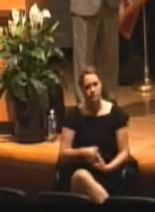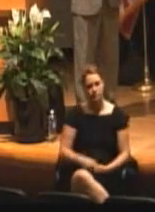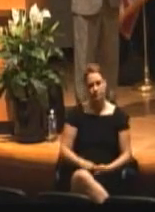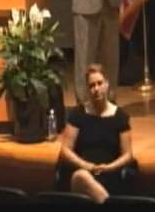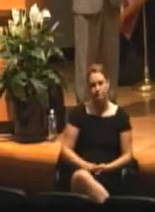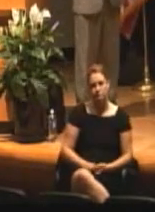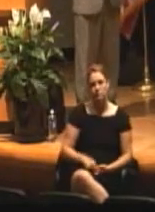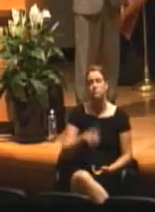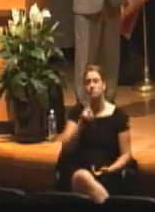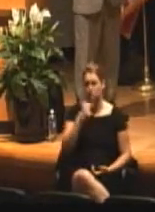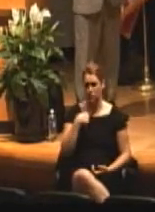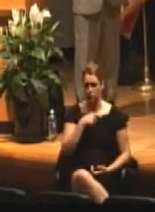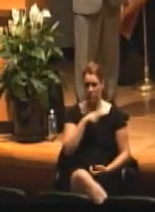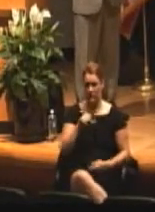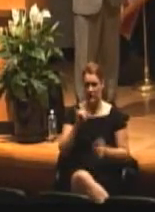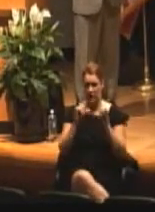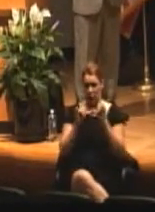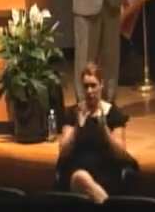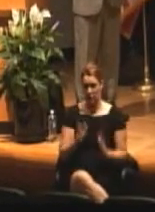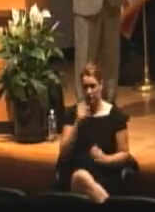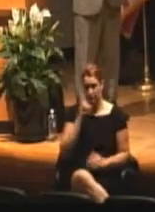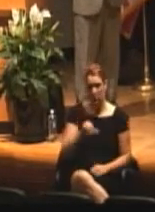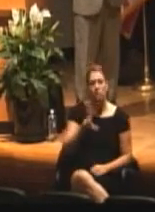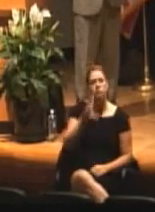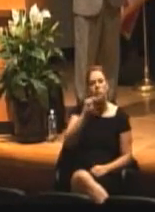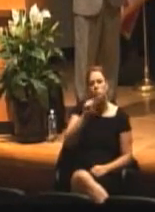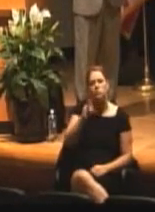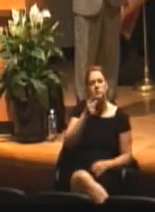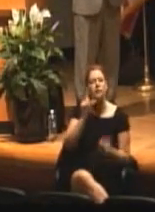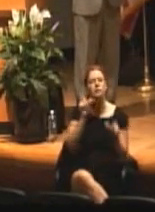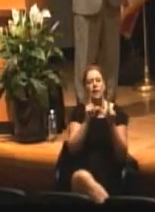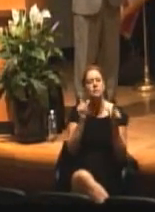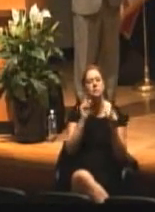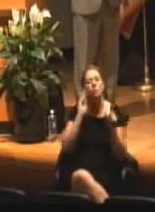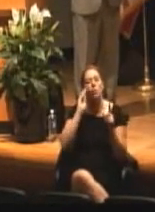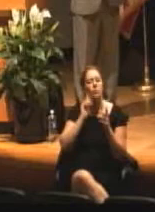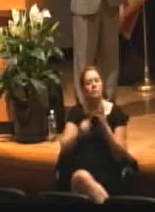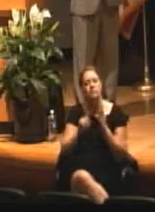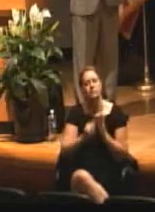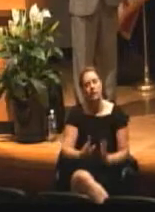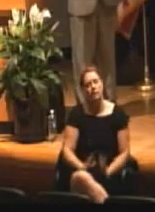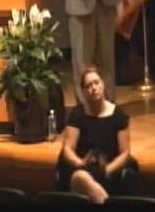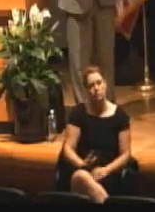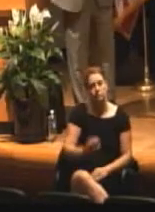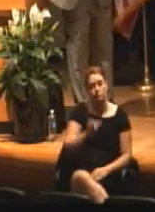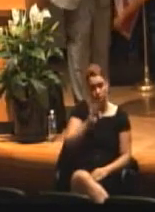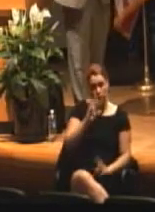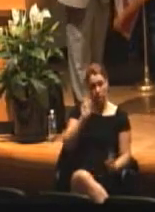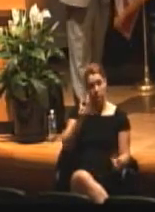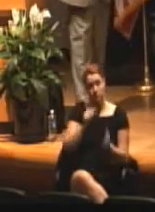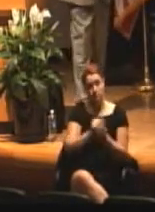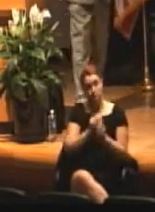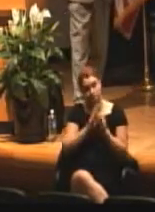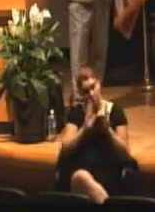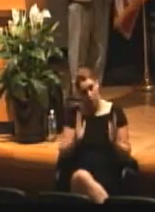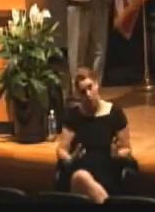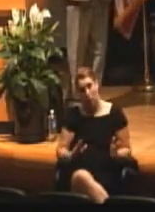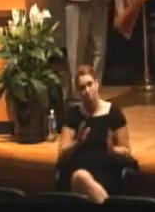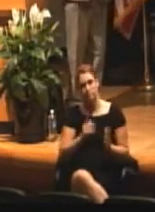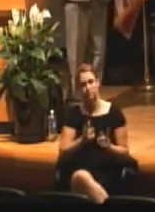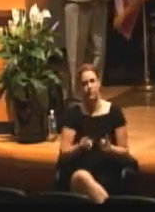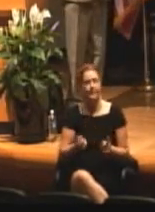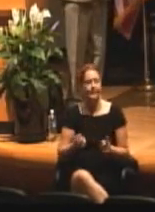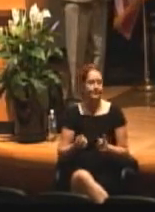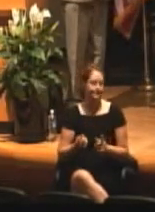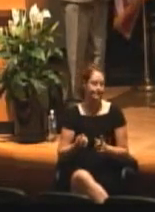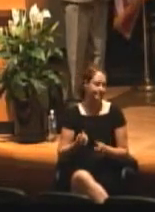No, you don't need an engineer. Just a licensed home inspector would be able to do it. If there's an issue with the house, like to kind of tie back over here, we've had issues where someone,